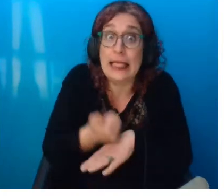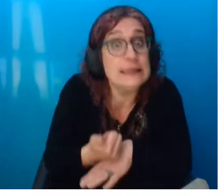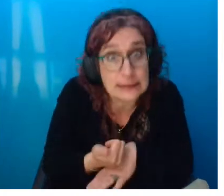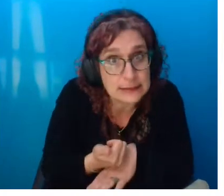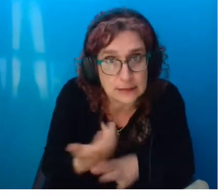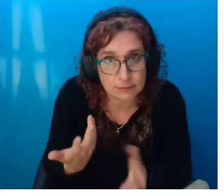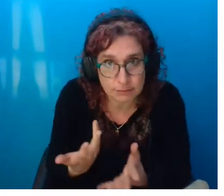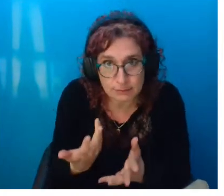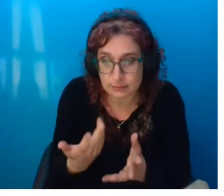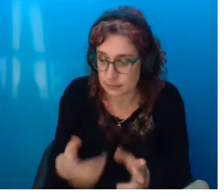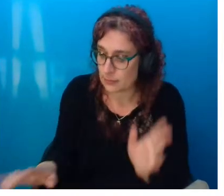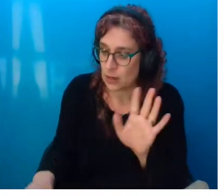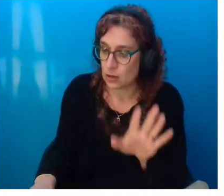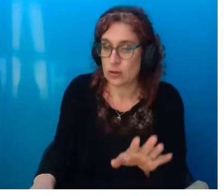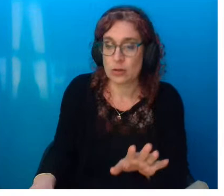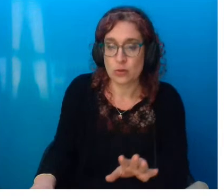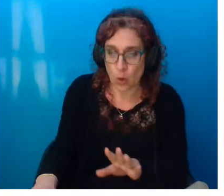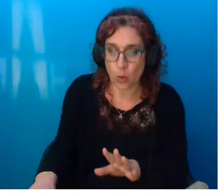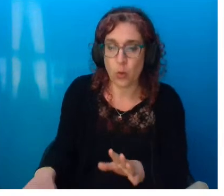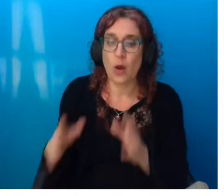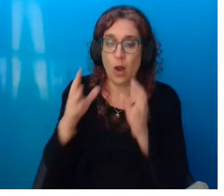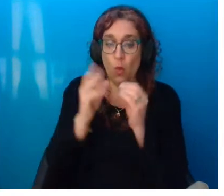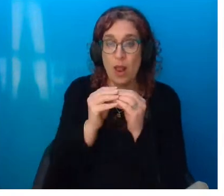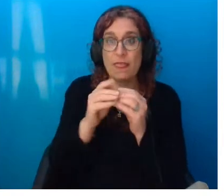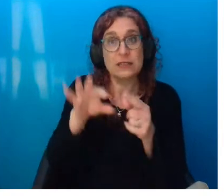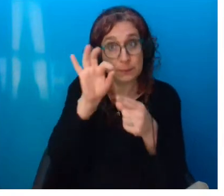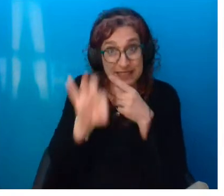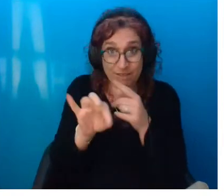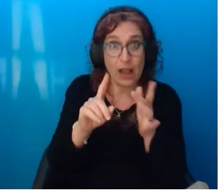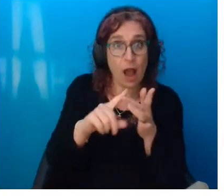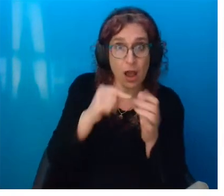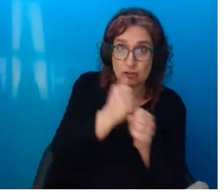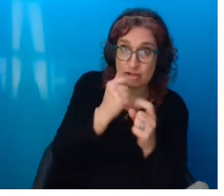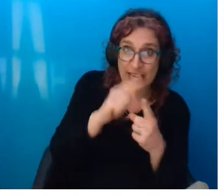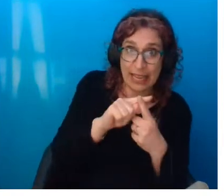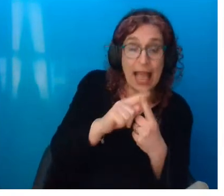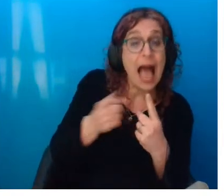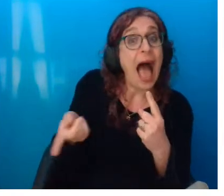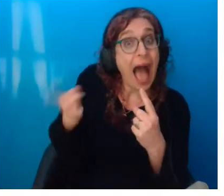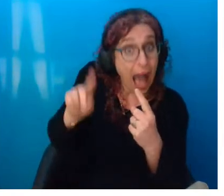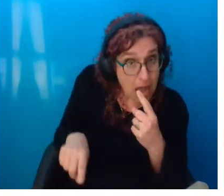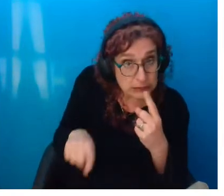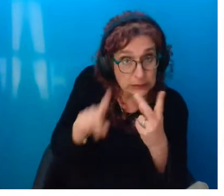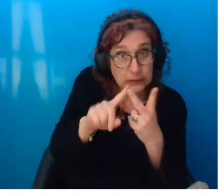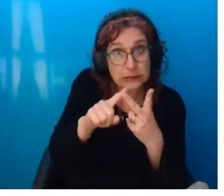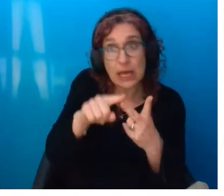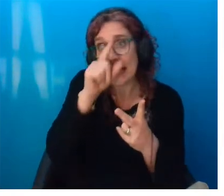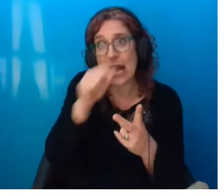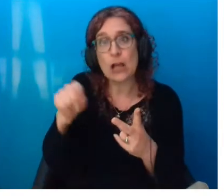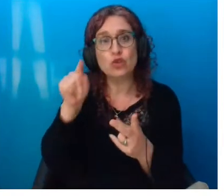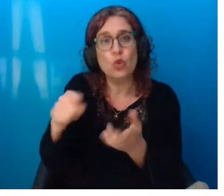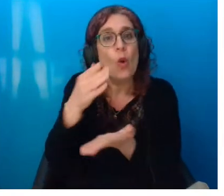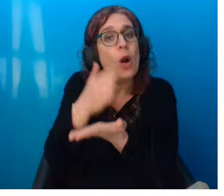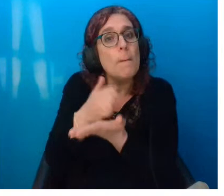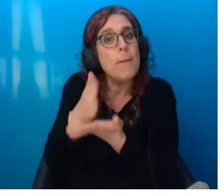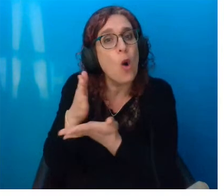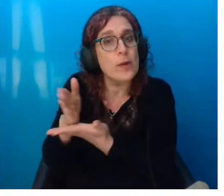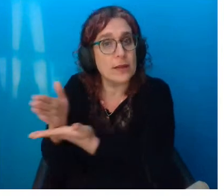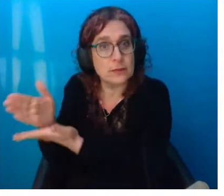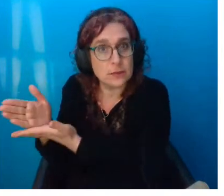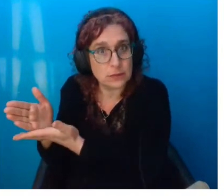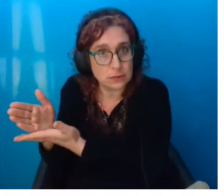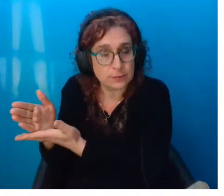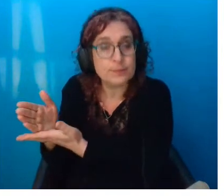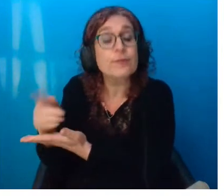In addition to specific IgE testing, we can also do component testing. So in this, we actually break down into